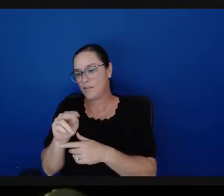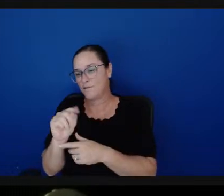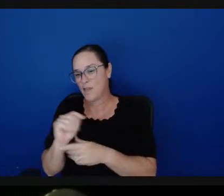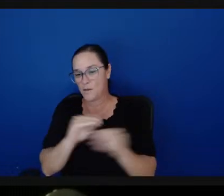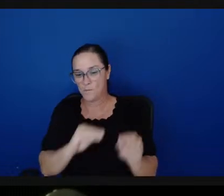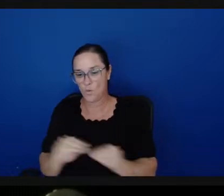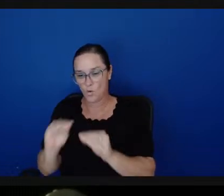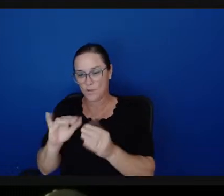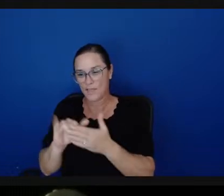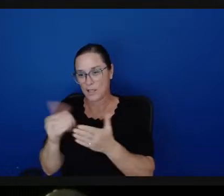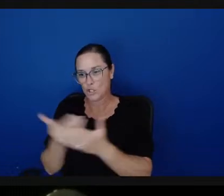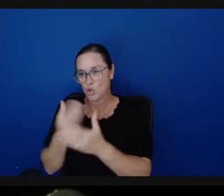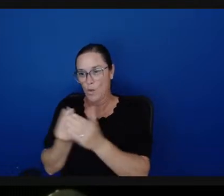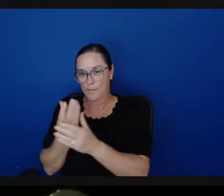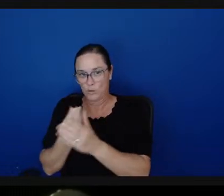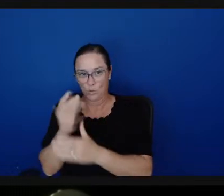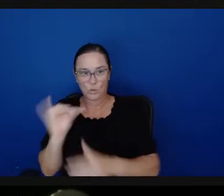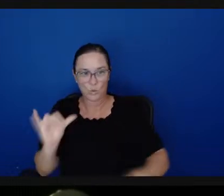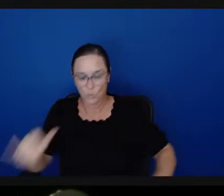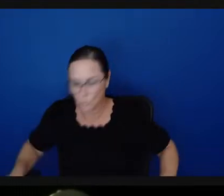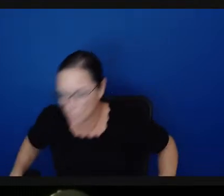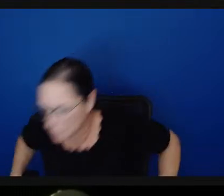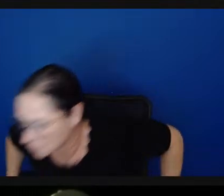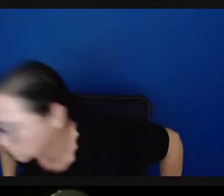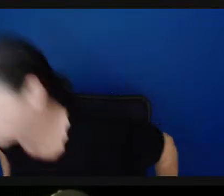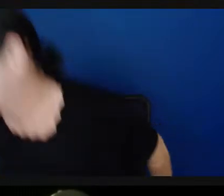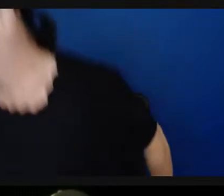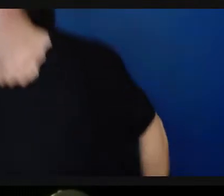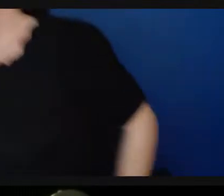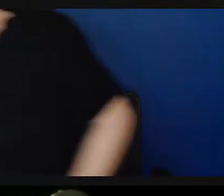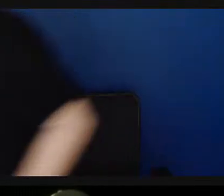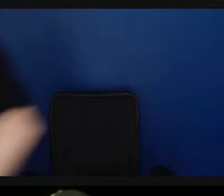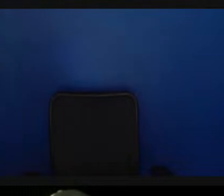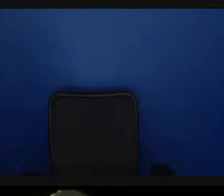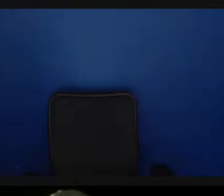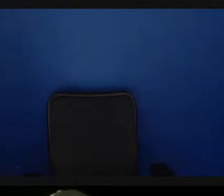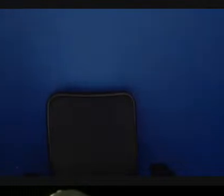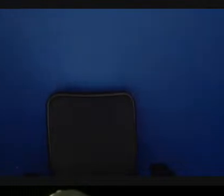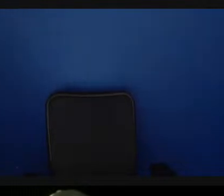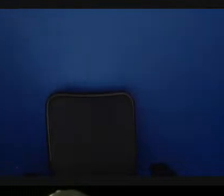episode. Right? But if the vent doesn't move, but the flow that it's producing